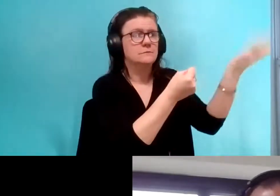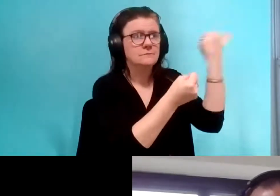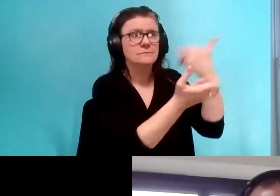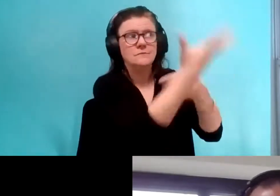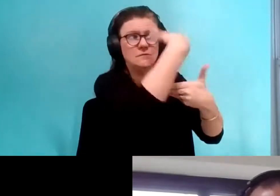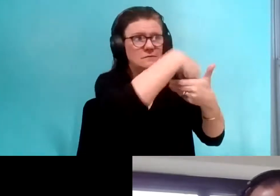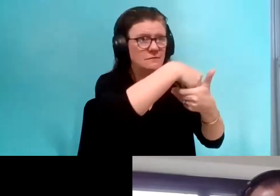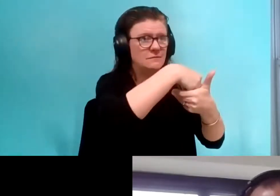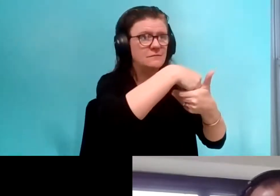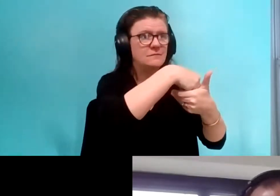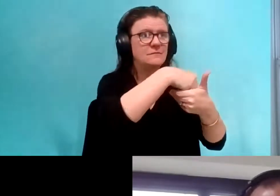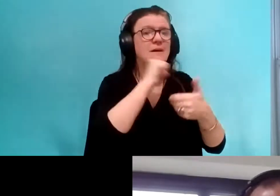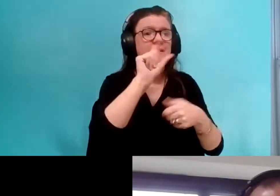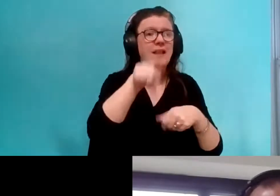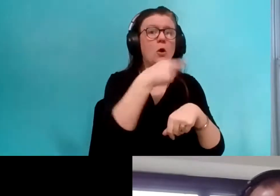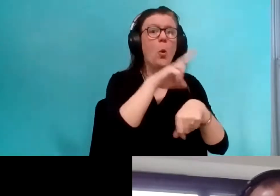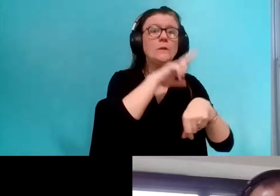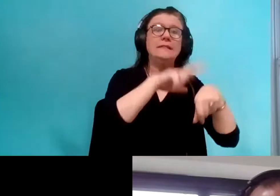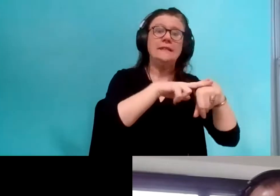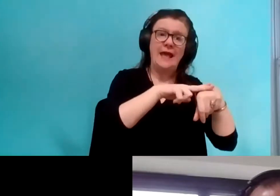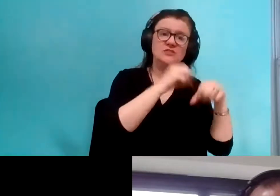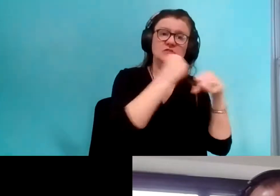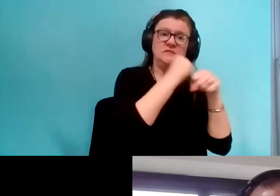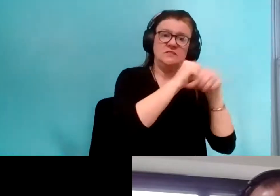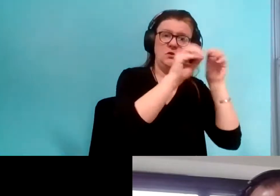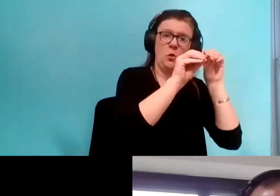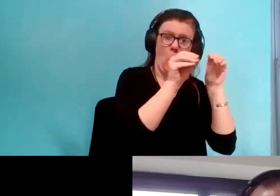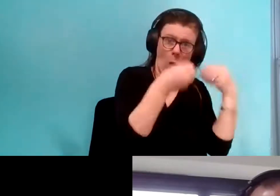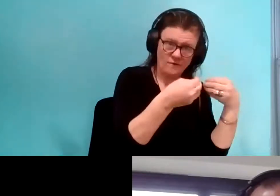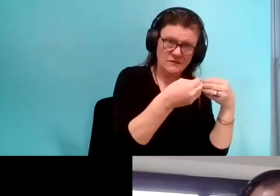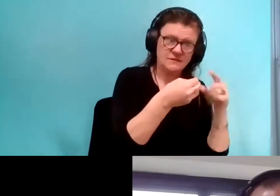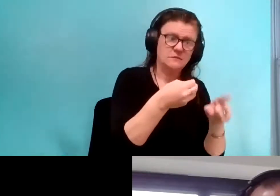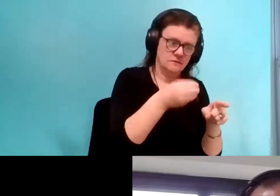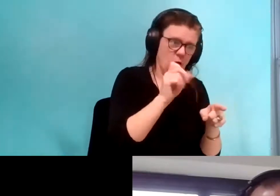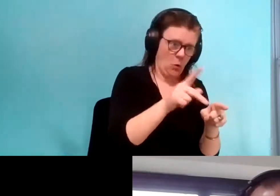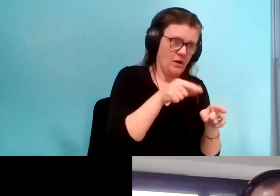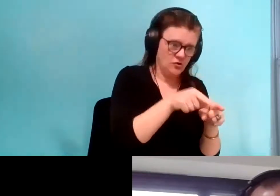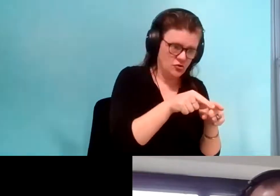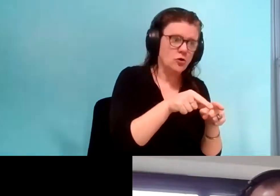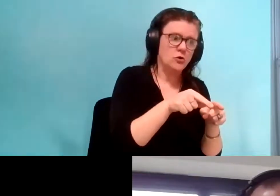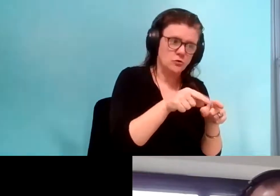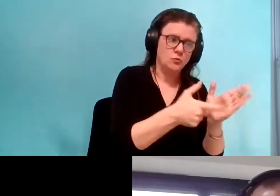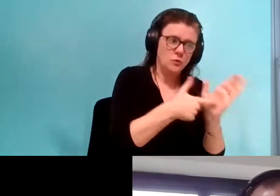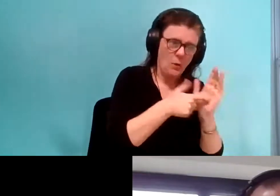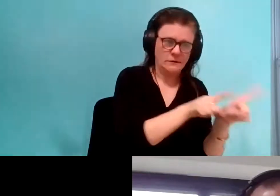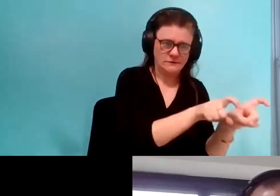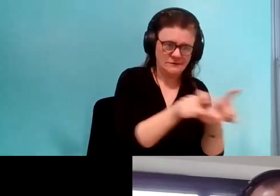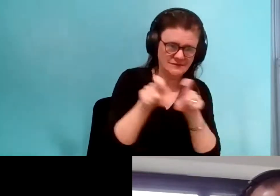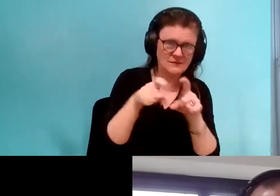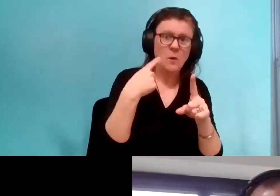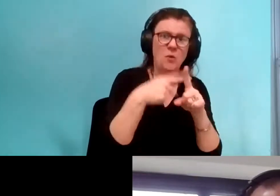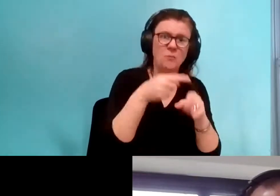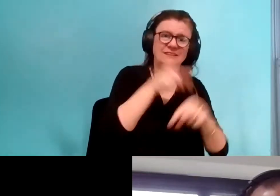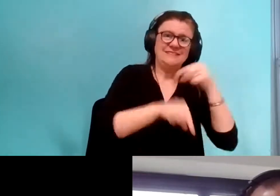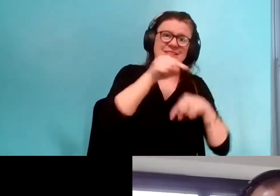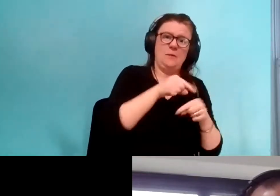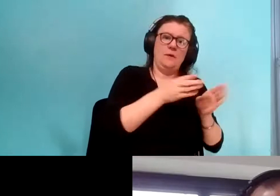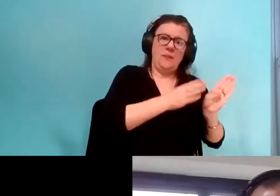just the National Statistical Office that is tasked with producing something. It is also in the planning, the National